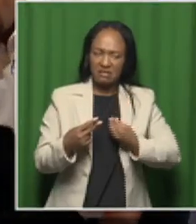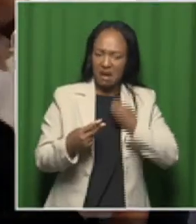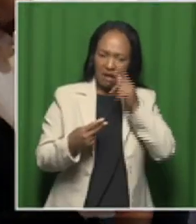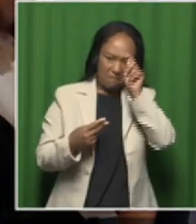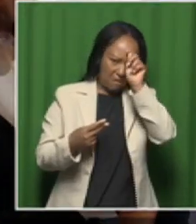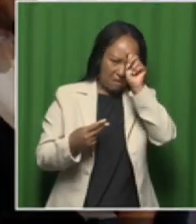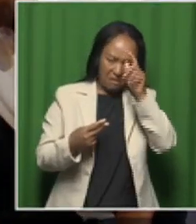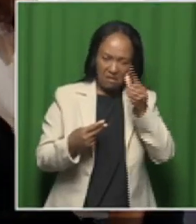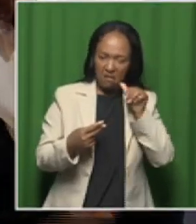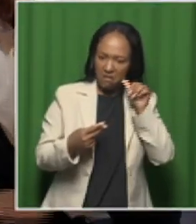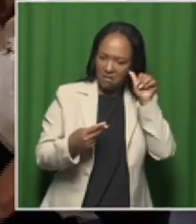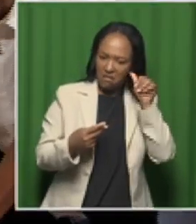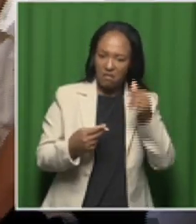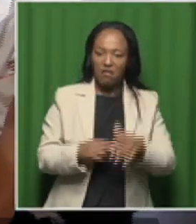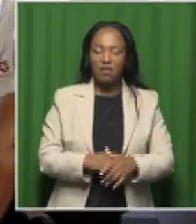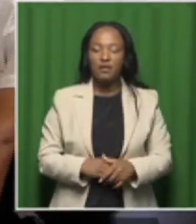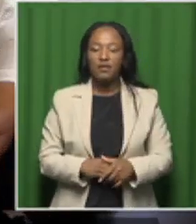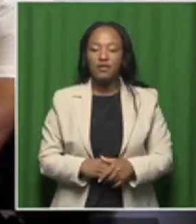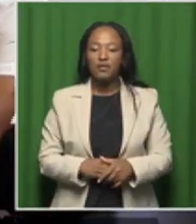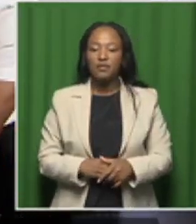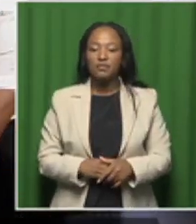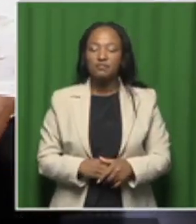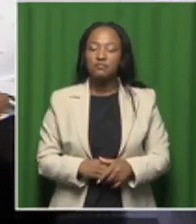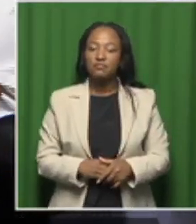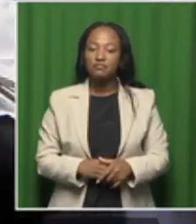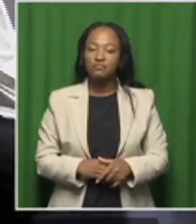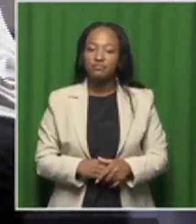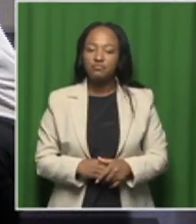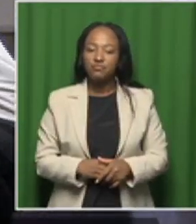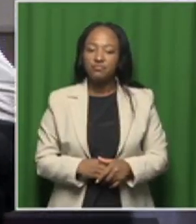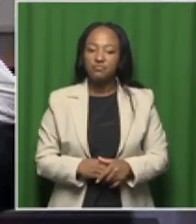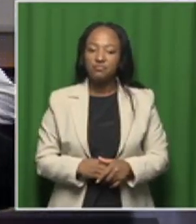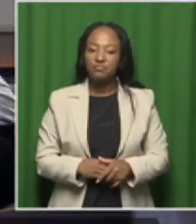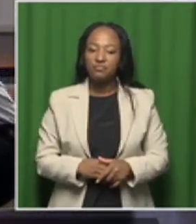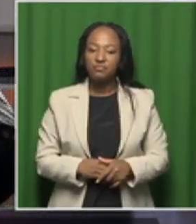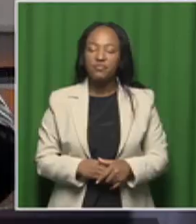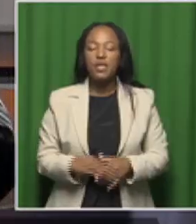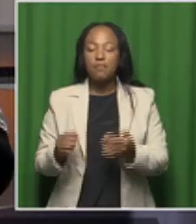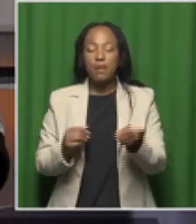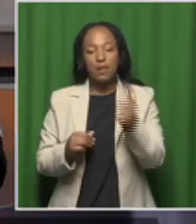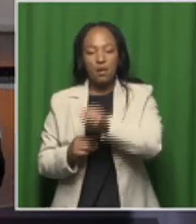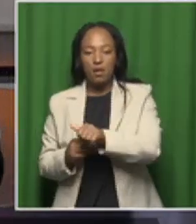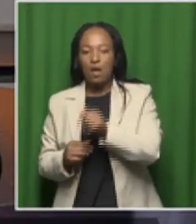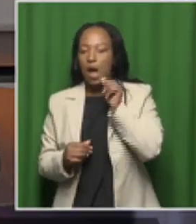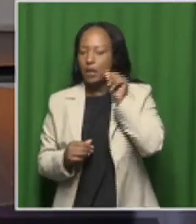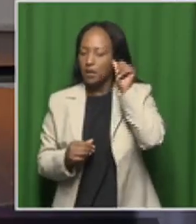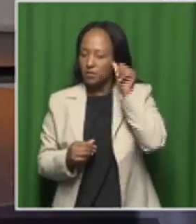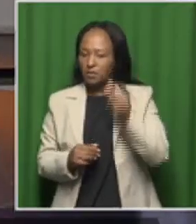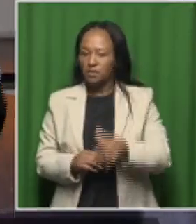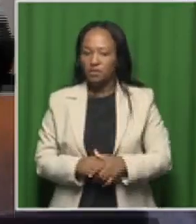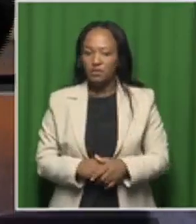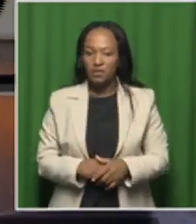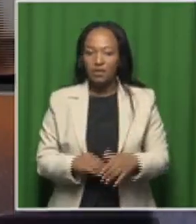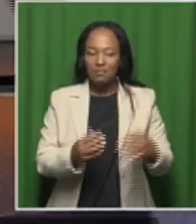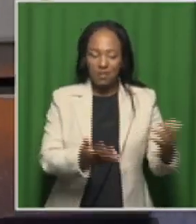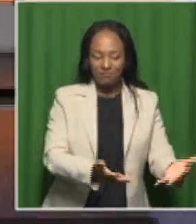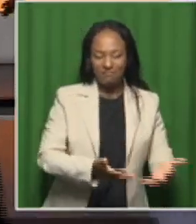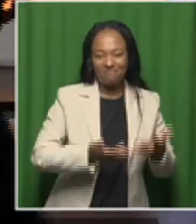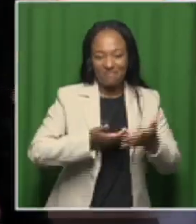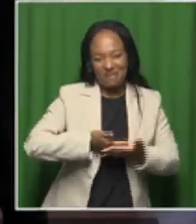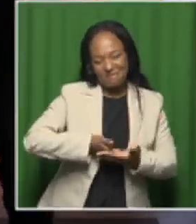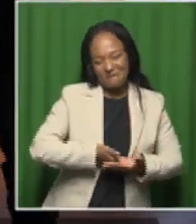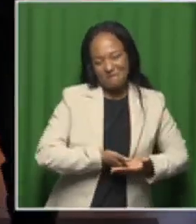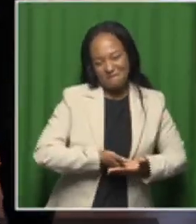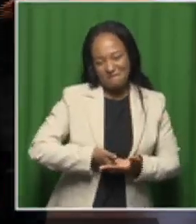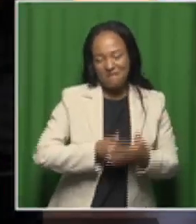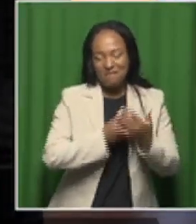kid is a young kid and an adult. Okay. Okay. Maybe let's quickly get on to the adult. I'm grabbing the baby. No problem. I'm gonna hold the